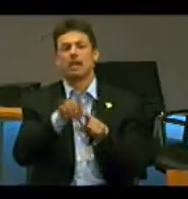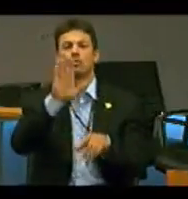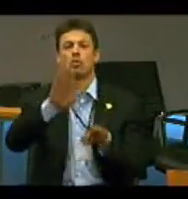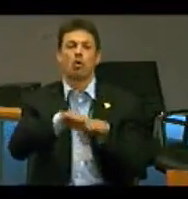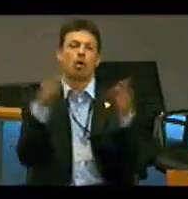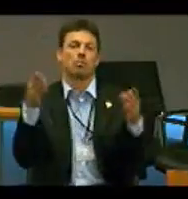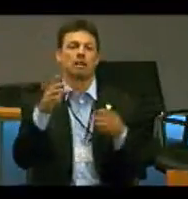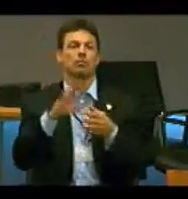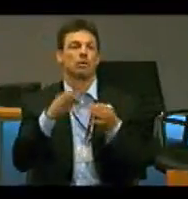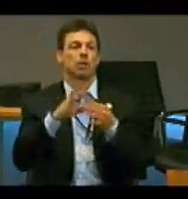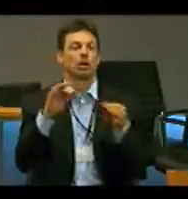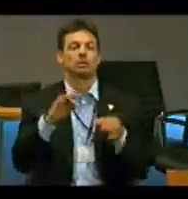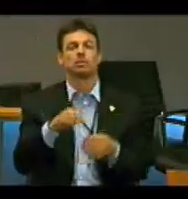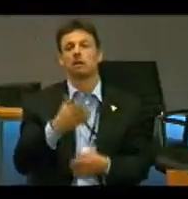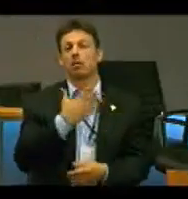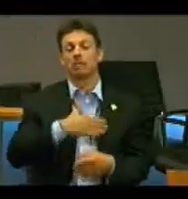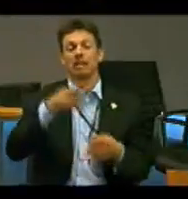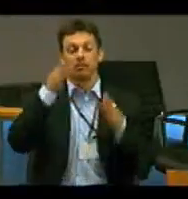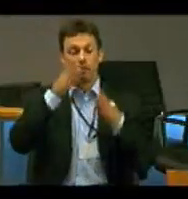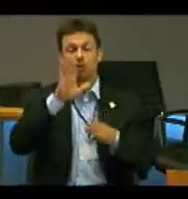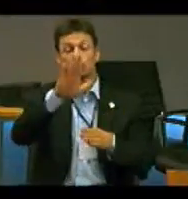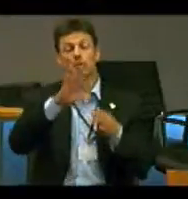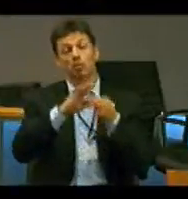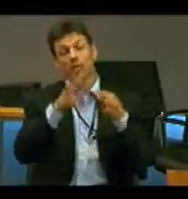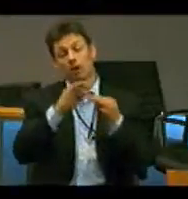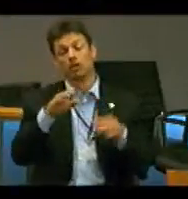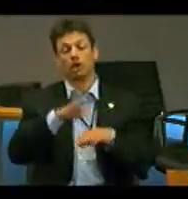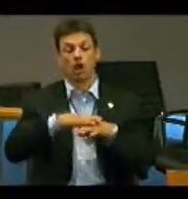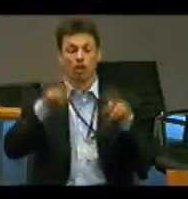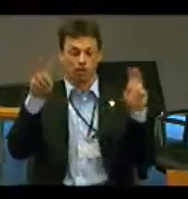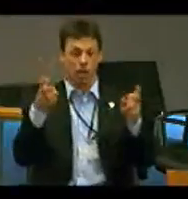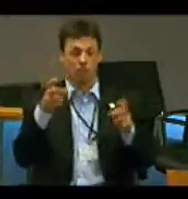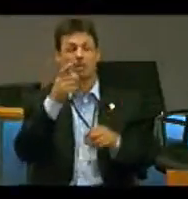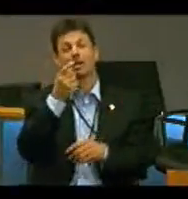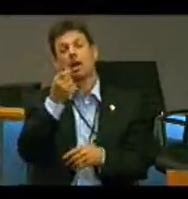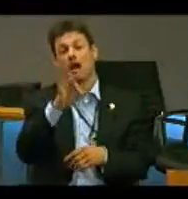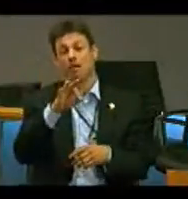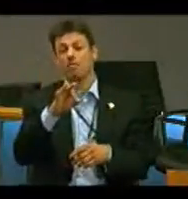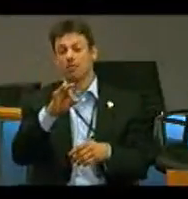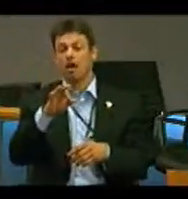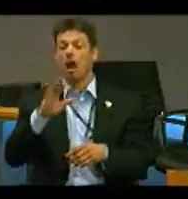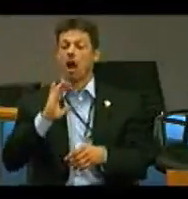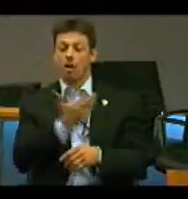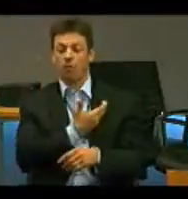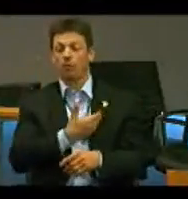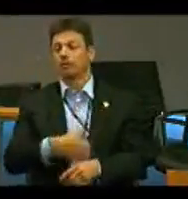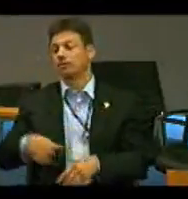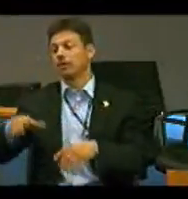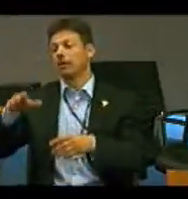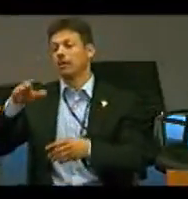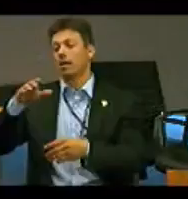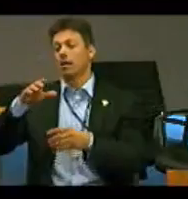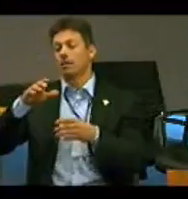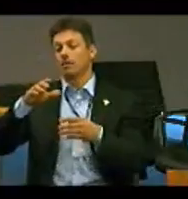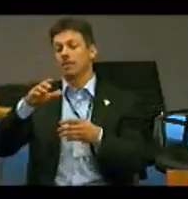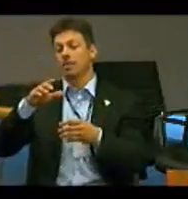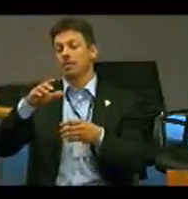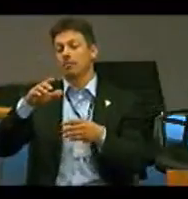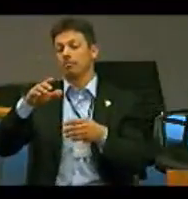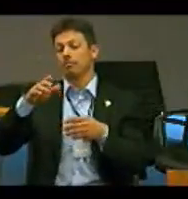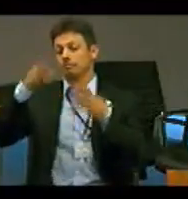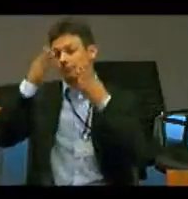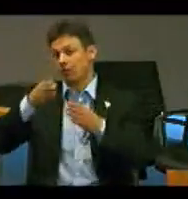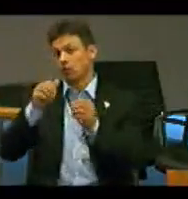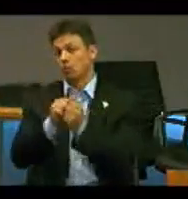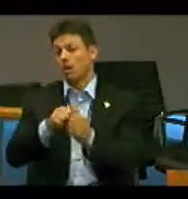remarks. Please do focus your remarks on the topic of our briefing, which is the intersection of race and disability in school discipline. Panelists,